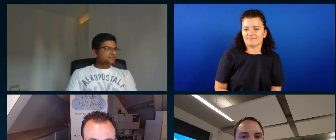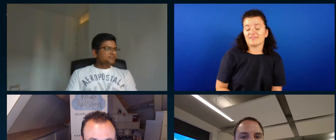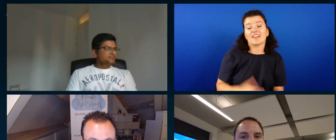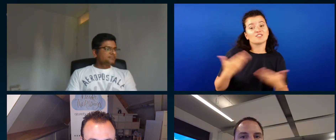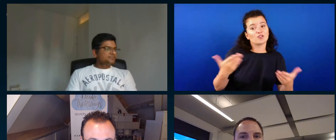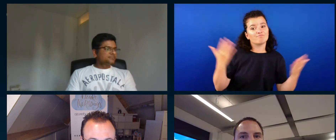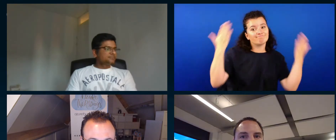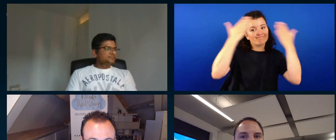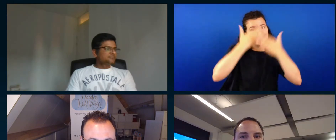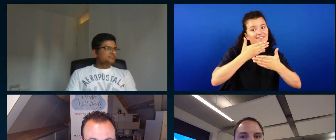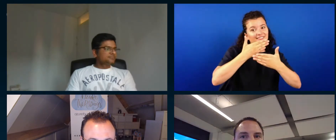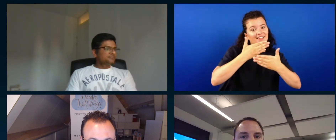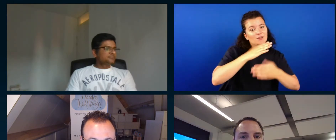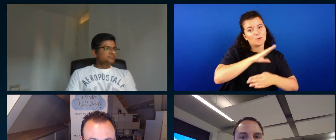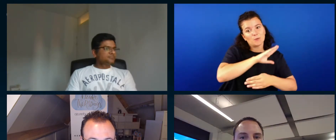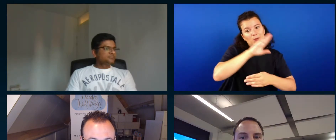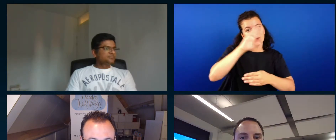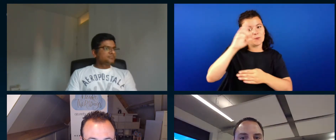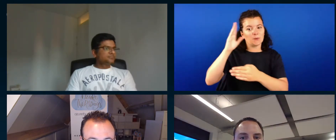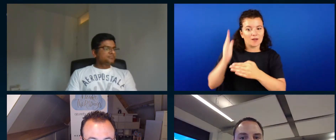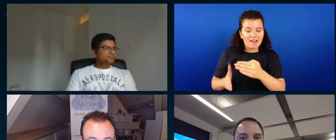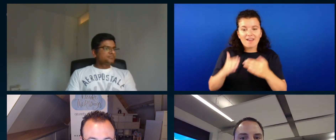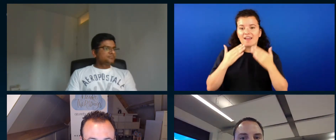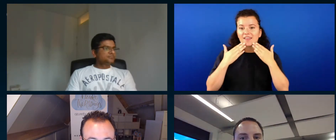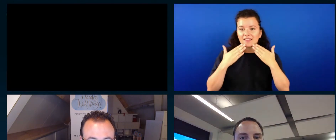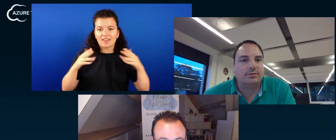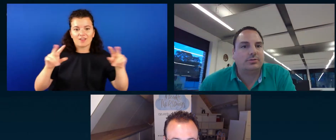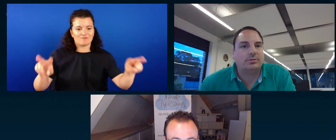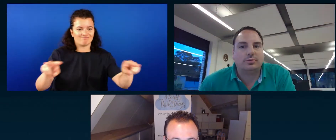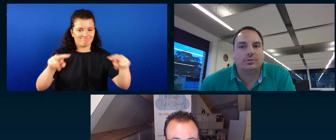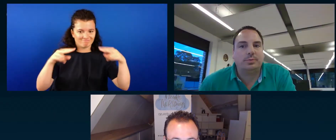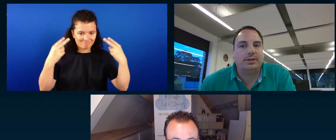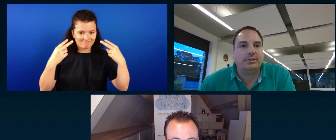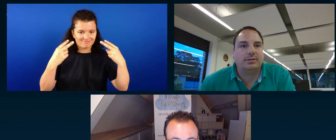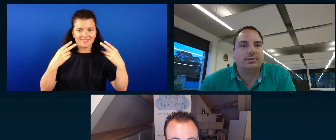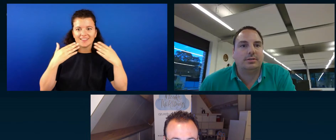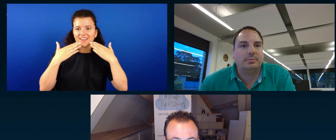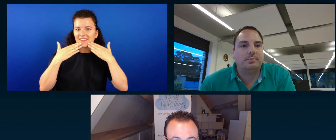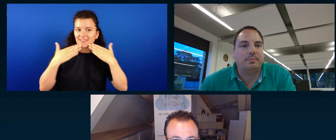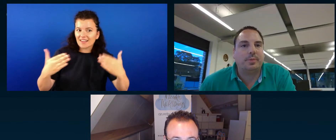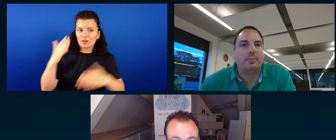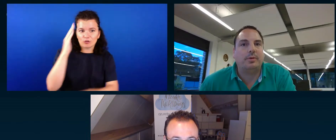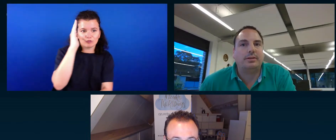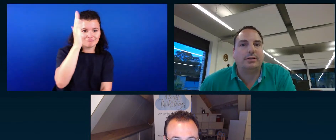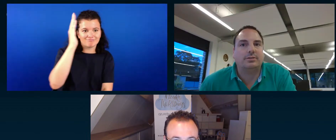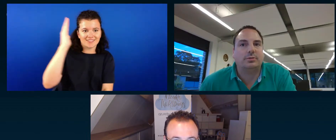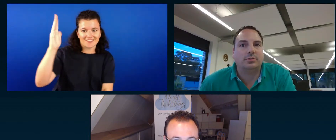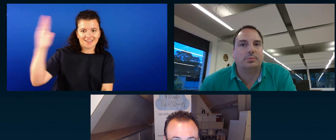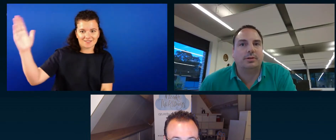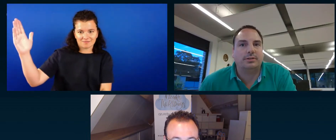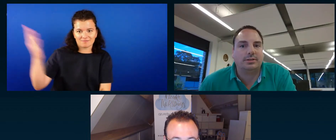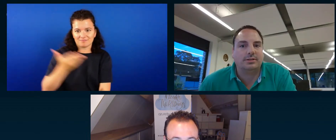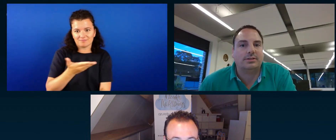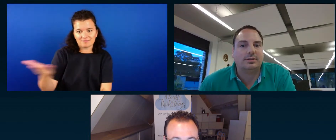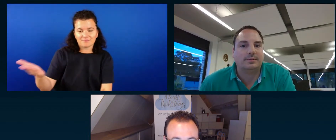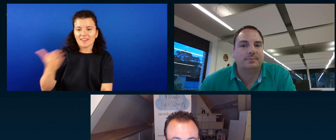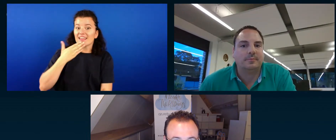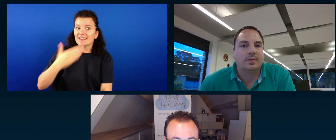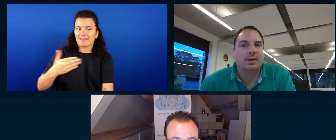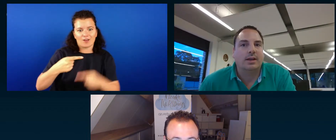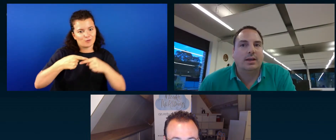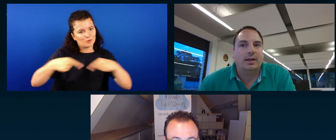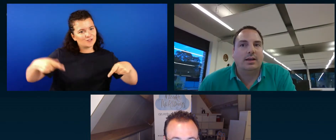evening. Thank you all for watching. Thanks to the speakers. Big thanks to our